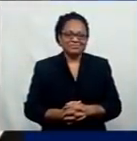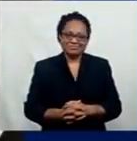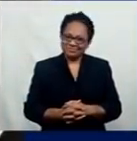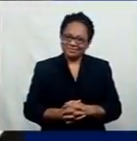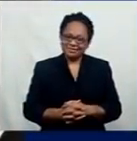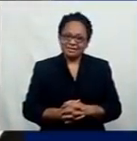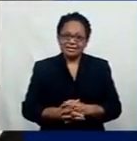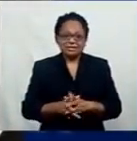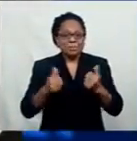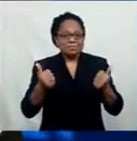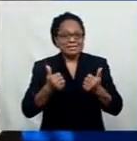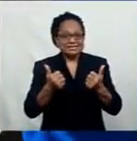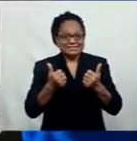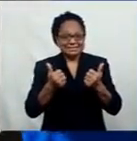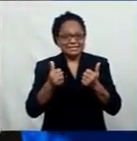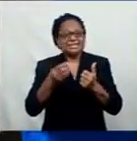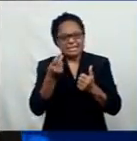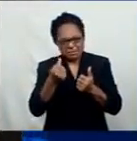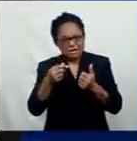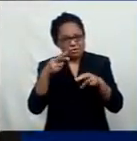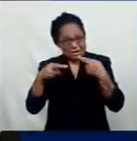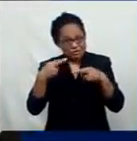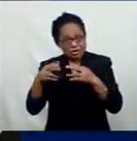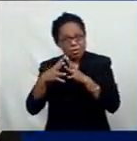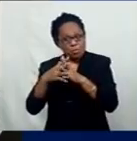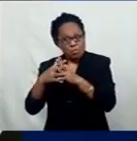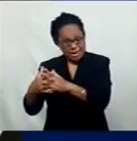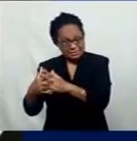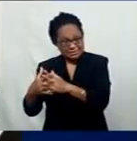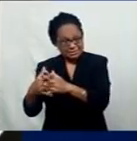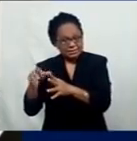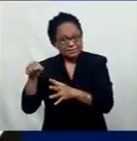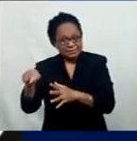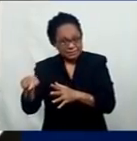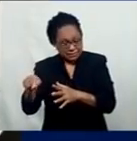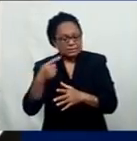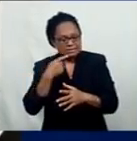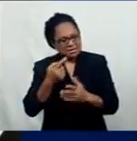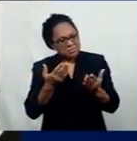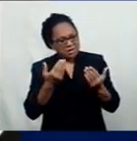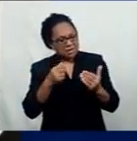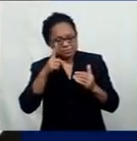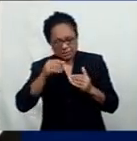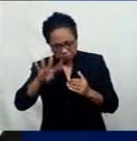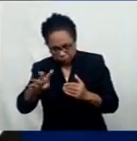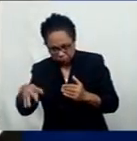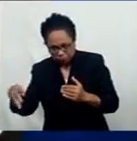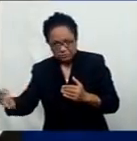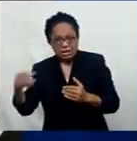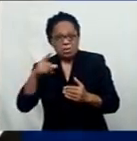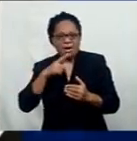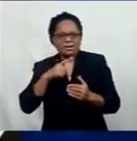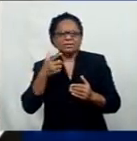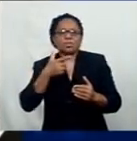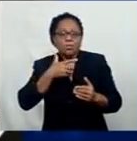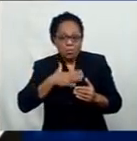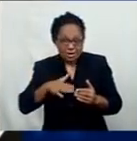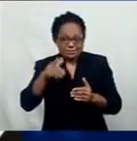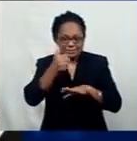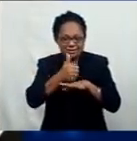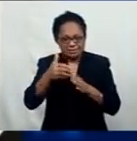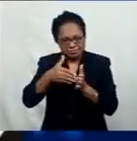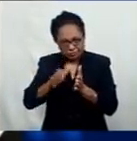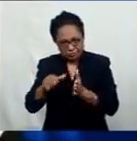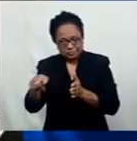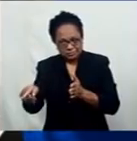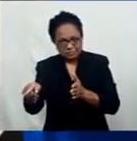A number of restaurants in the Western Division are willing to undergo a thorough inspection and be given a stamp of approval in order to allow only